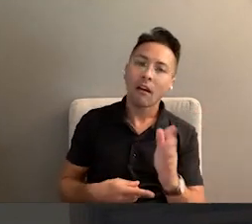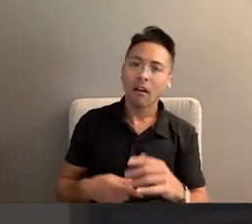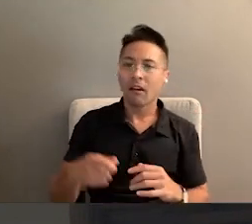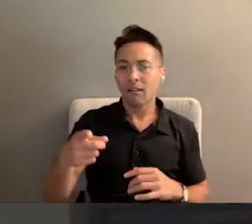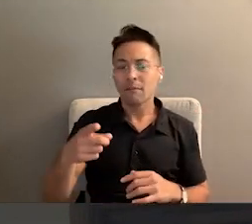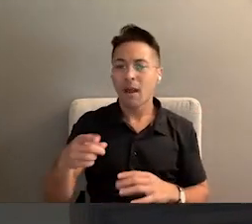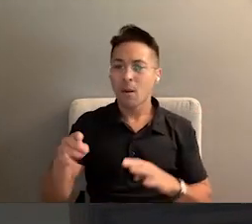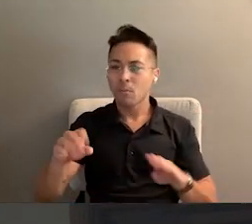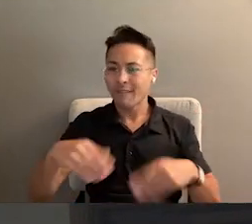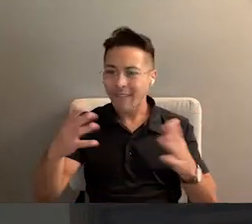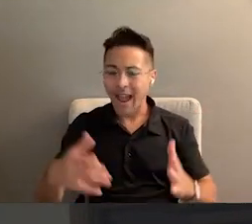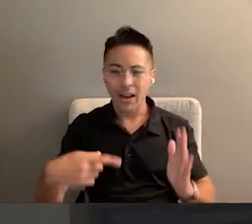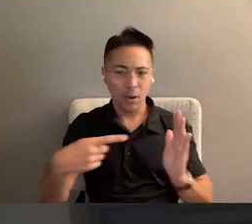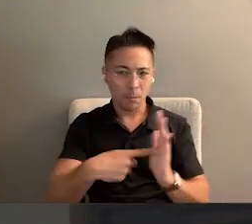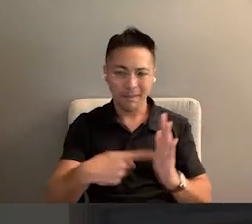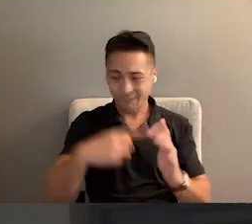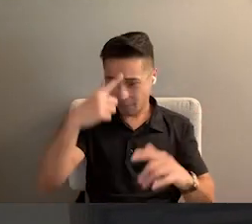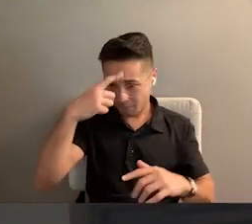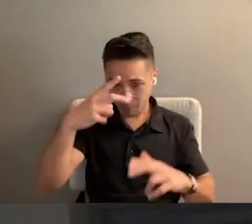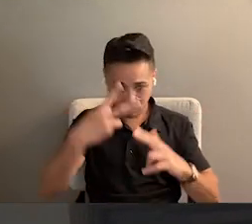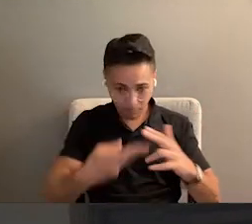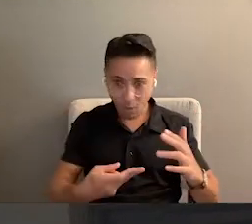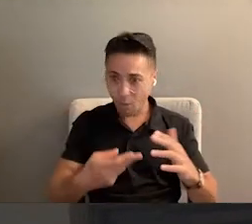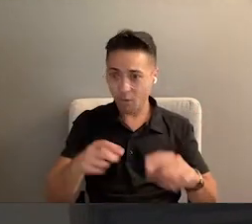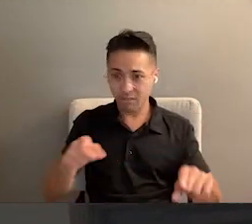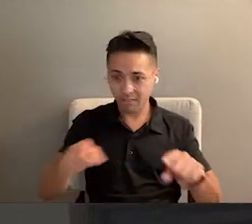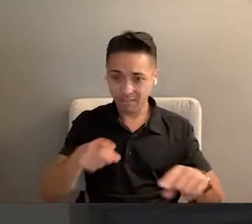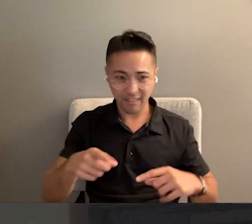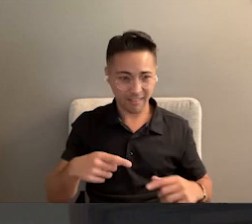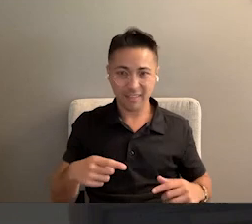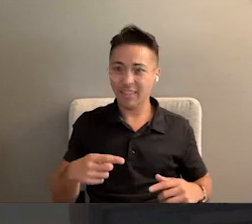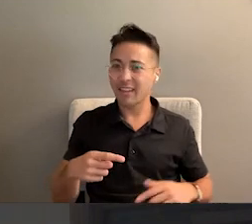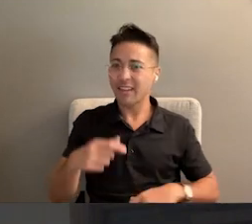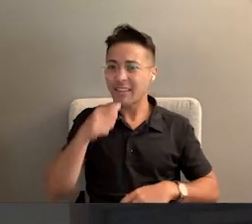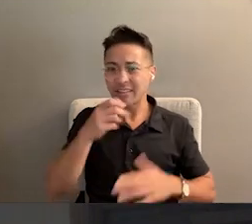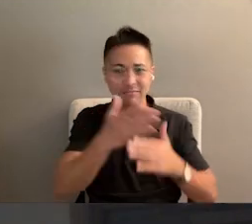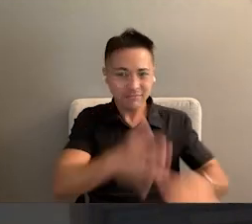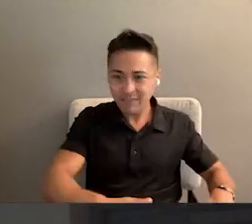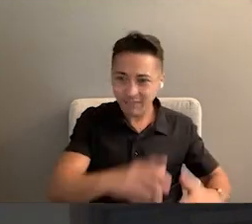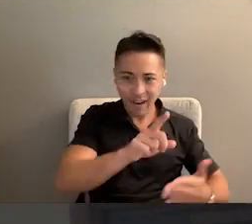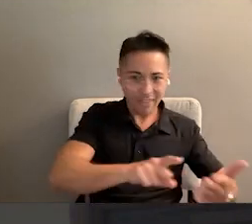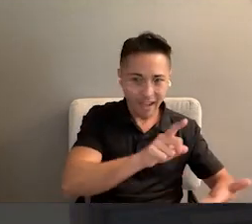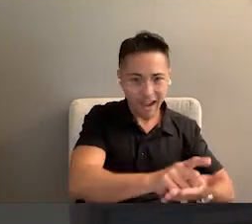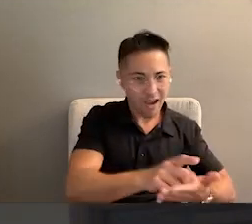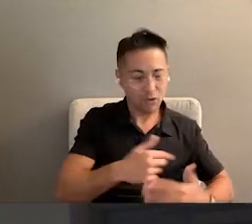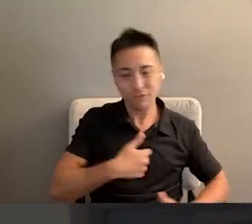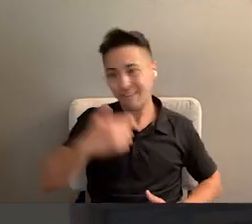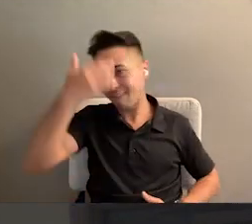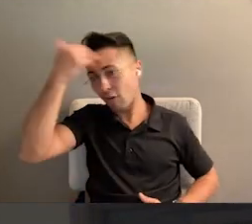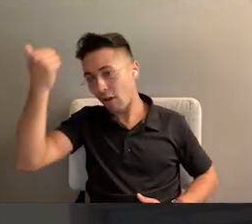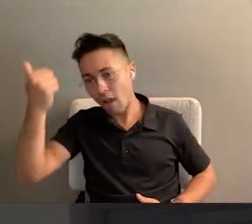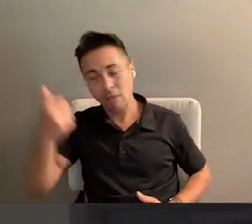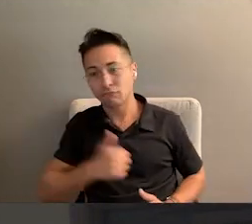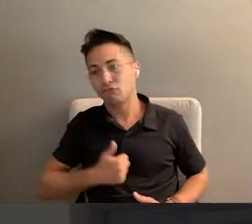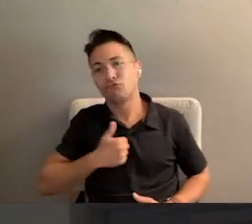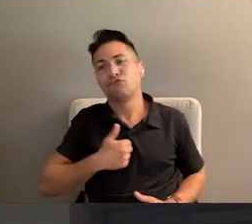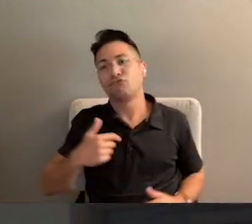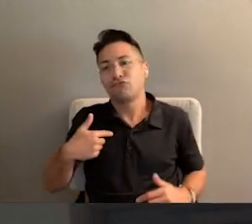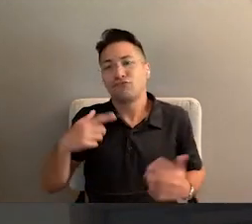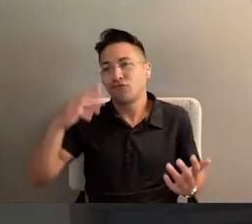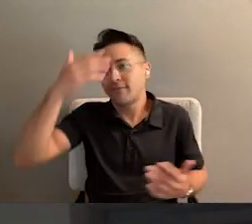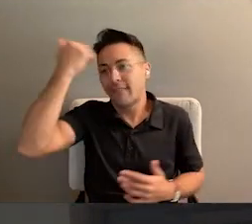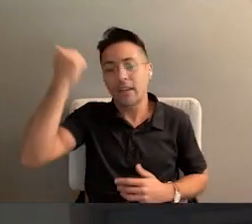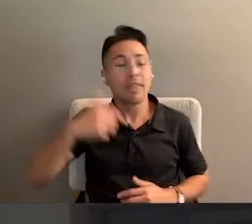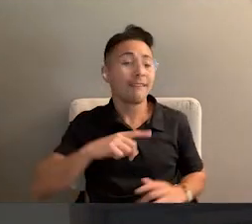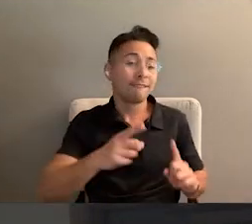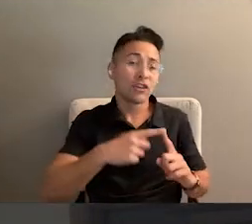oops, I messed up on something. I allowed my provider to bill for both of my children at the exact same time. The timesheets matched. They didn't divide their